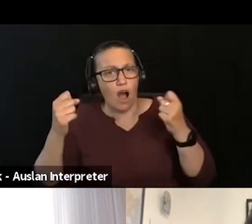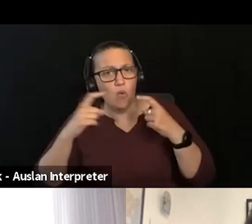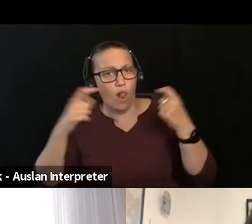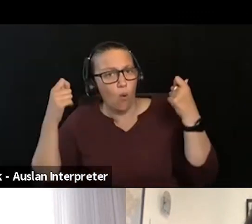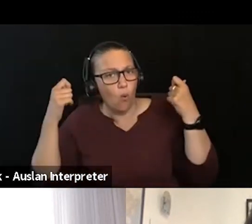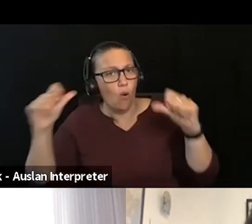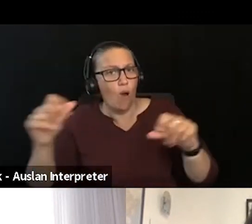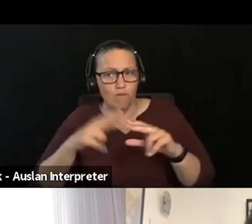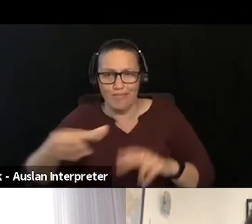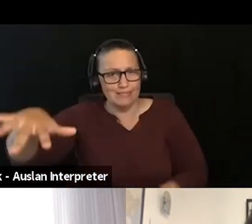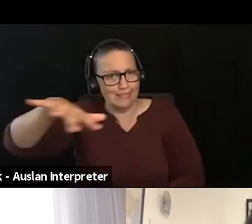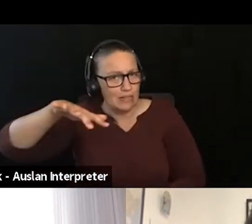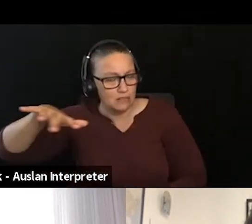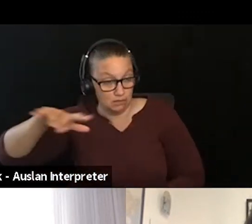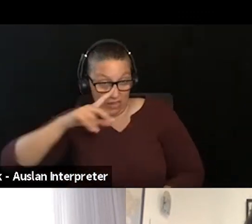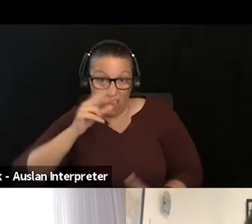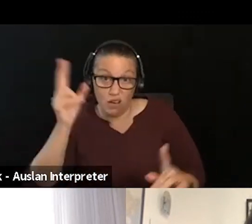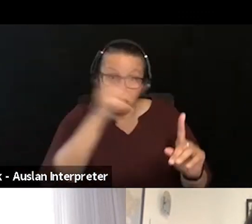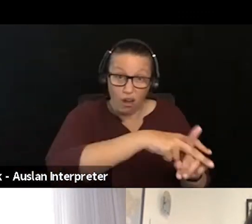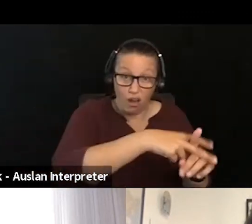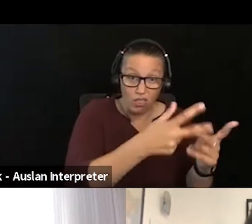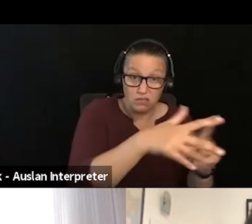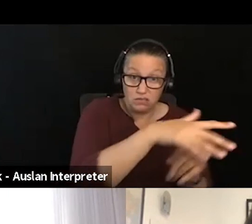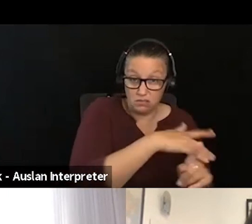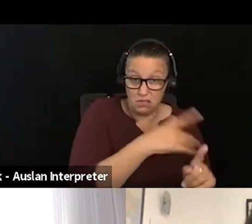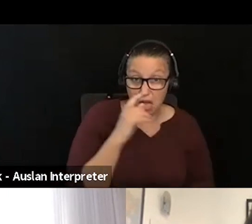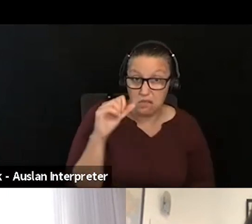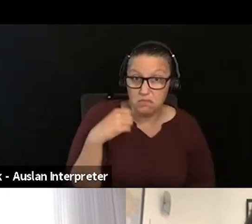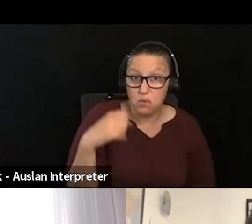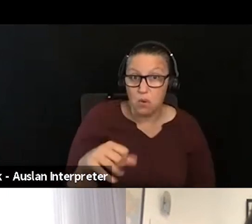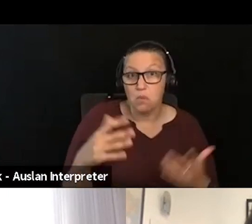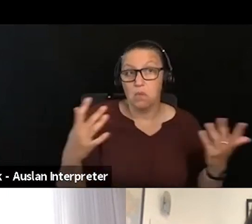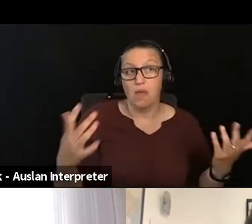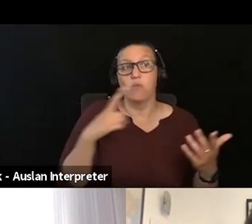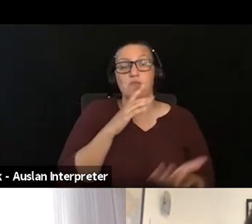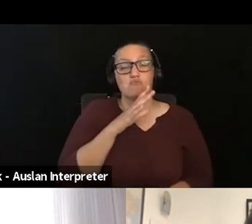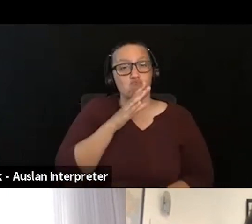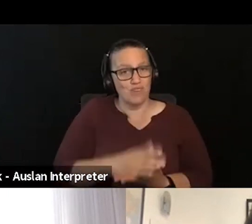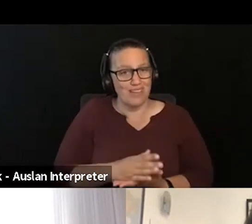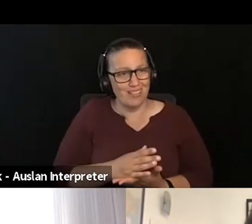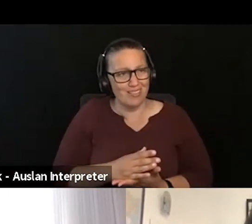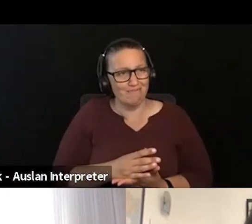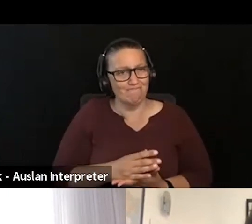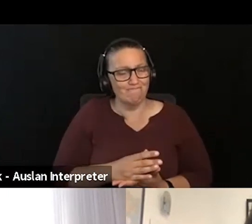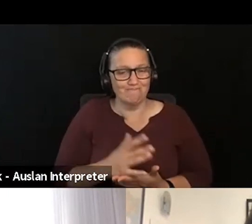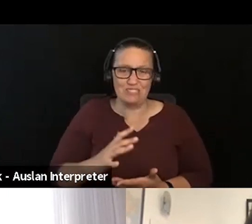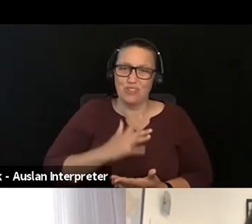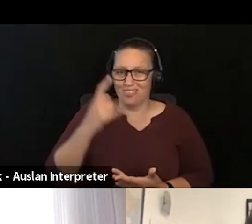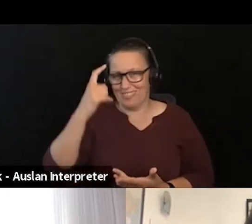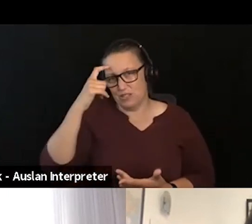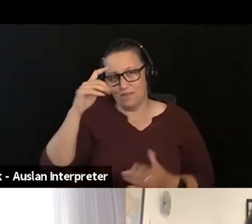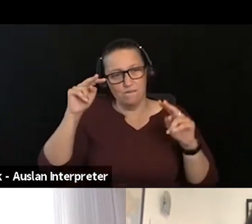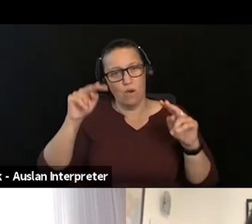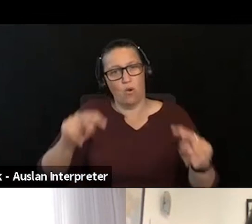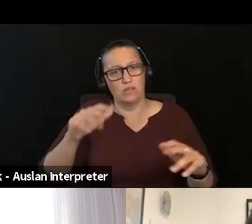one particular setting, is it going to be relevant in another? And so that's going to be a real thing to focus on in terms of validating